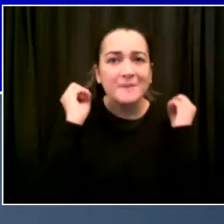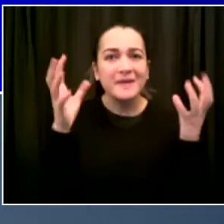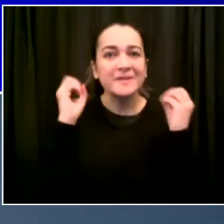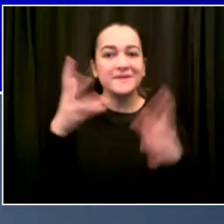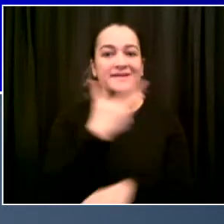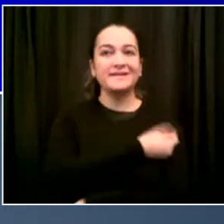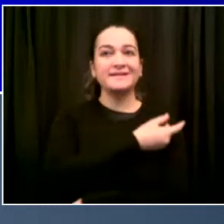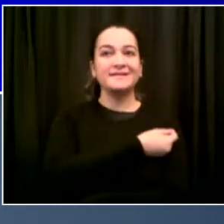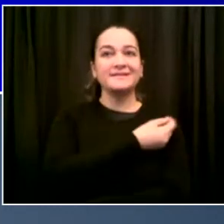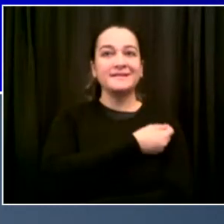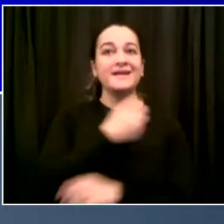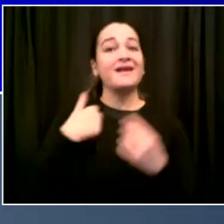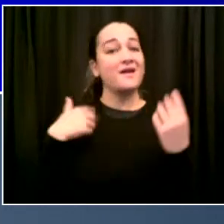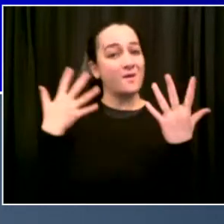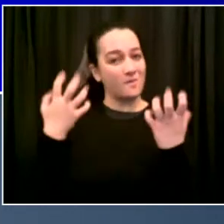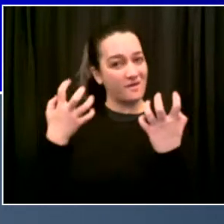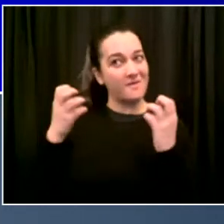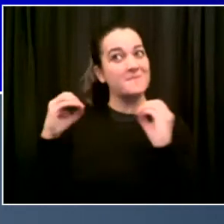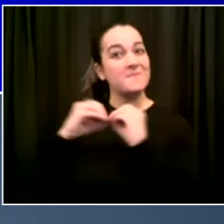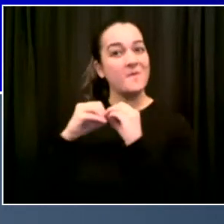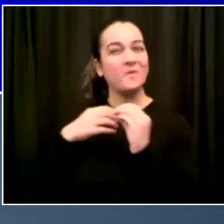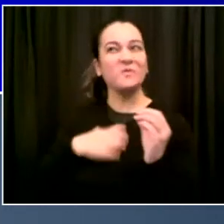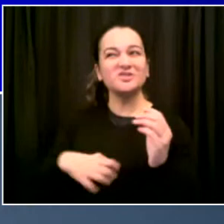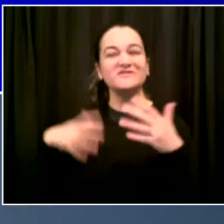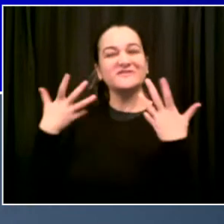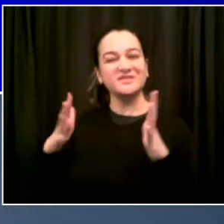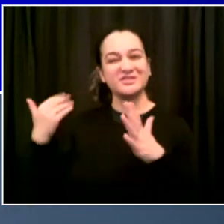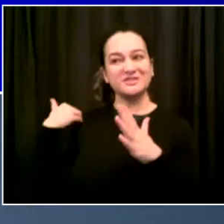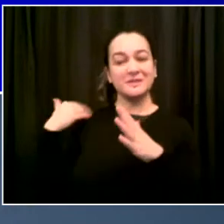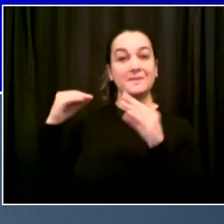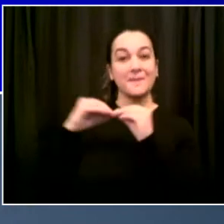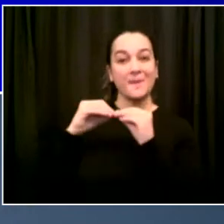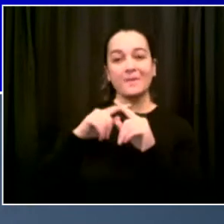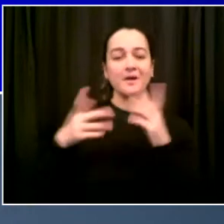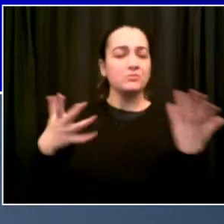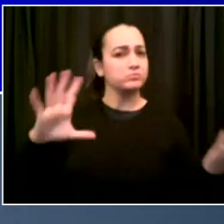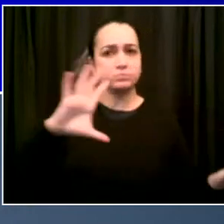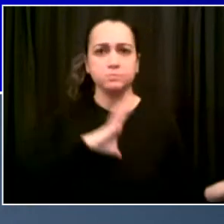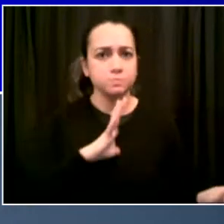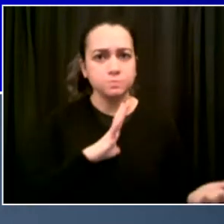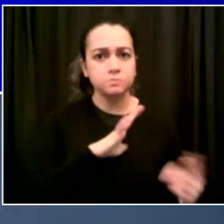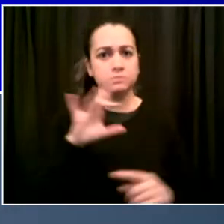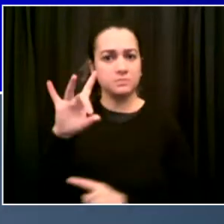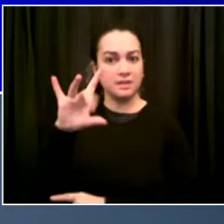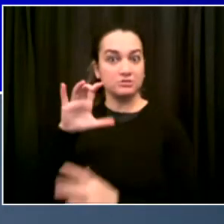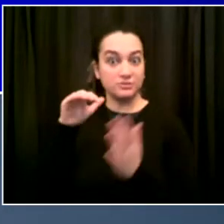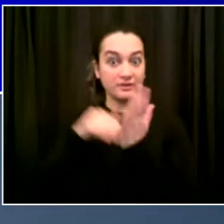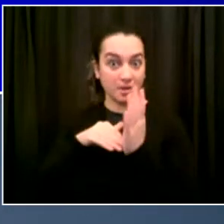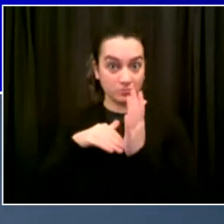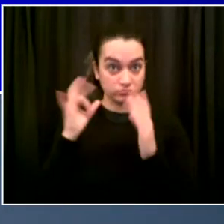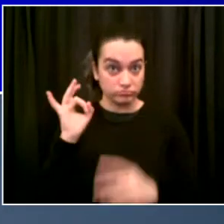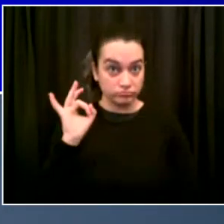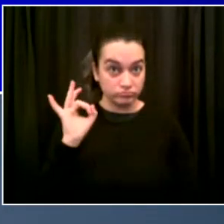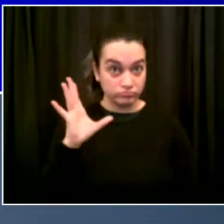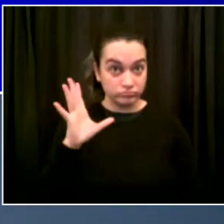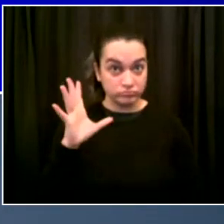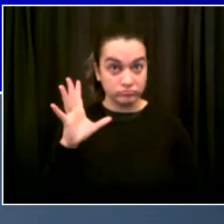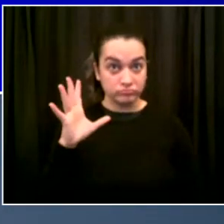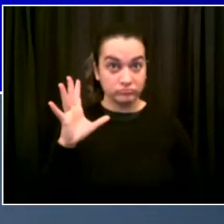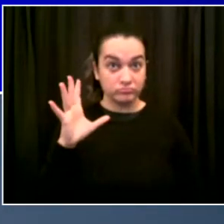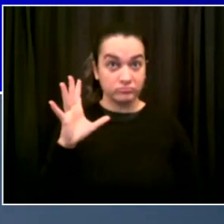number, 815,000, more than the total population of Seattle, Washington, to give you perspective. But the bottom